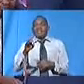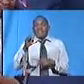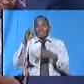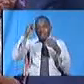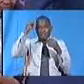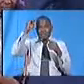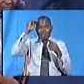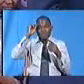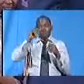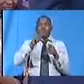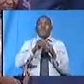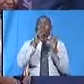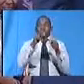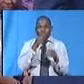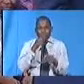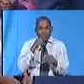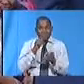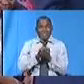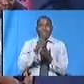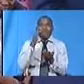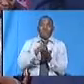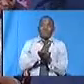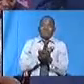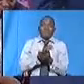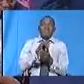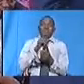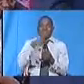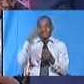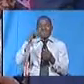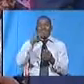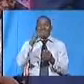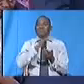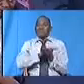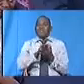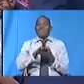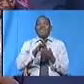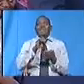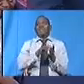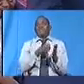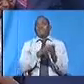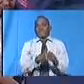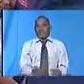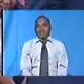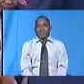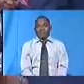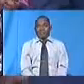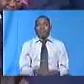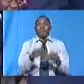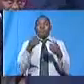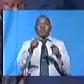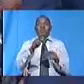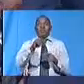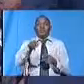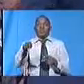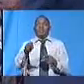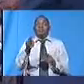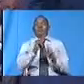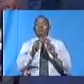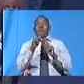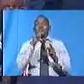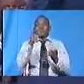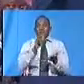irrefutable evidence, or perhaps the presumptuous evidence that there was irregularity. Effectively, what the petitioners are saying is that